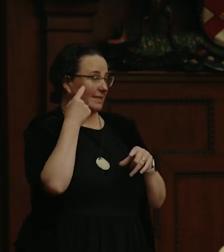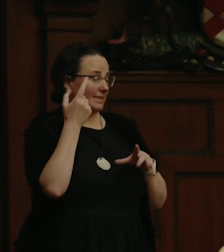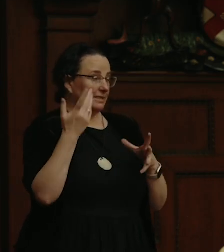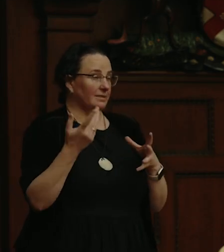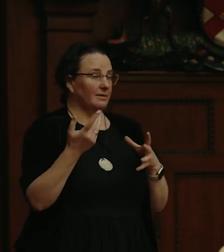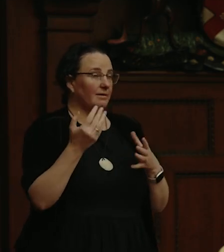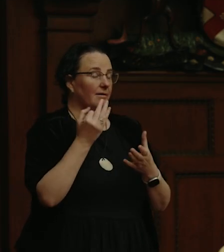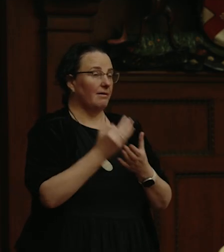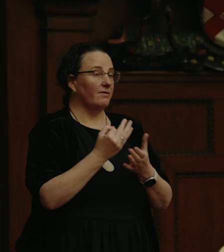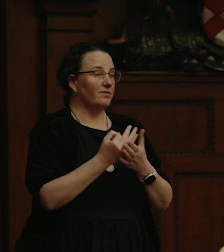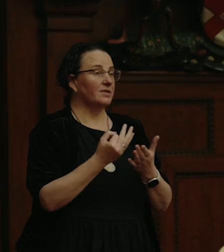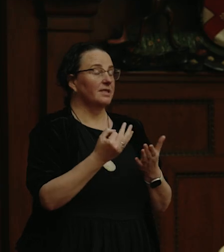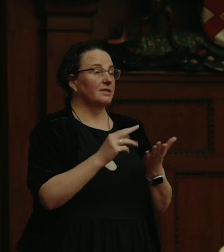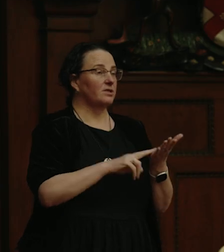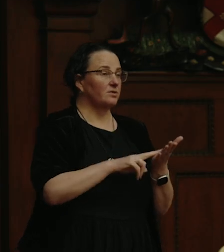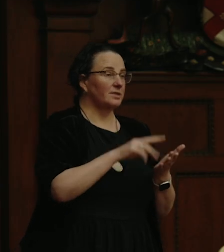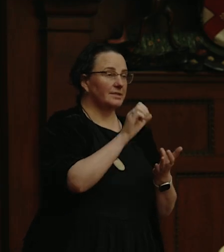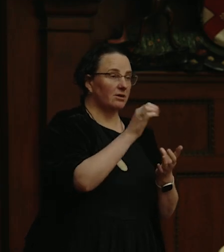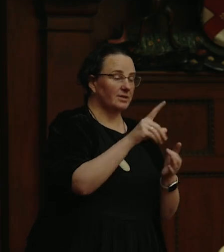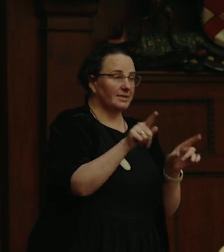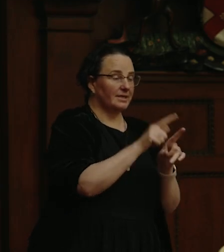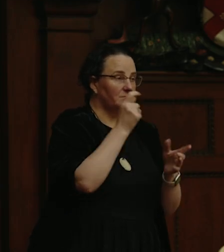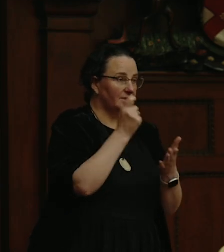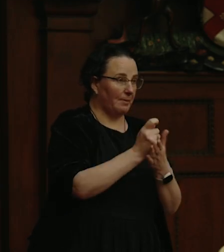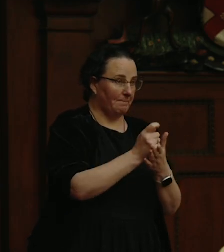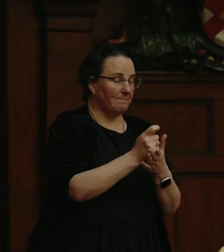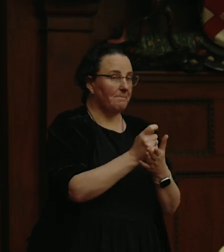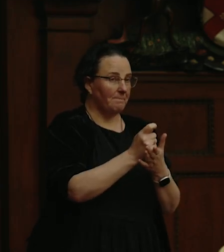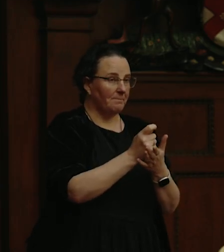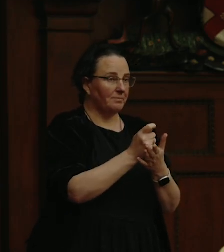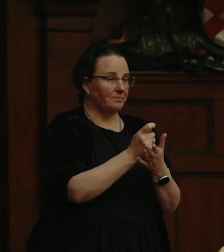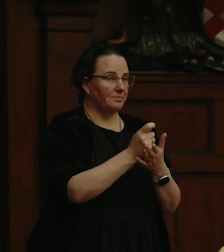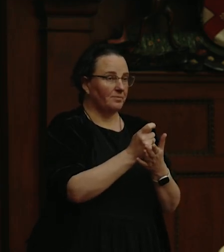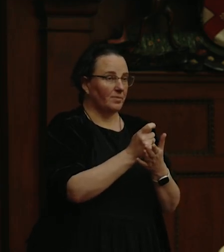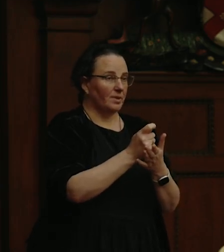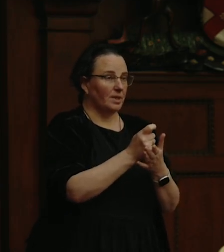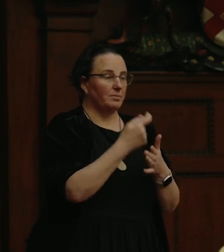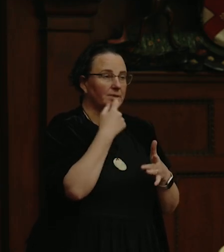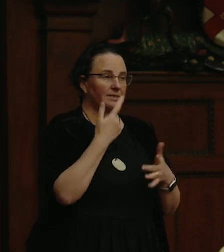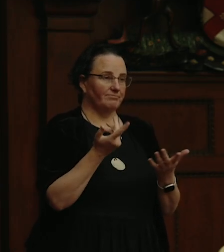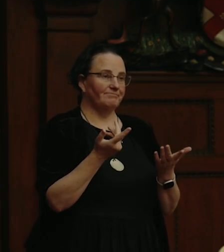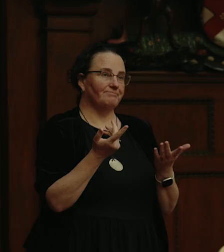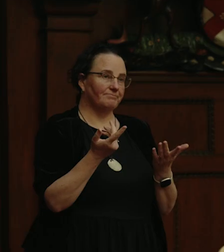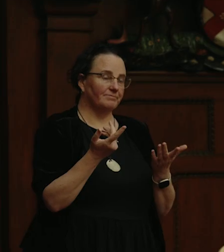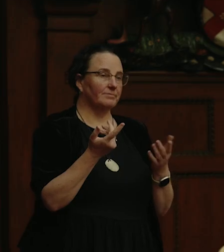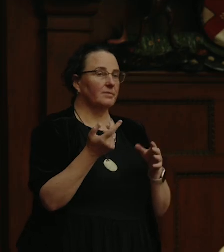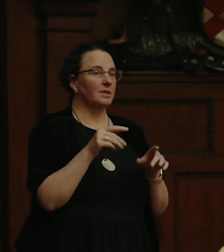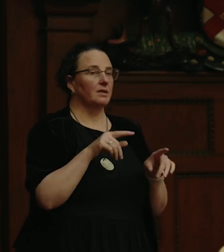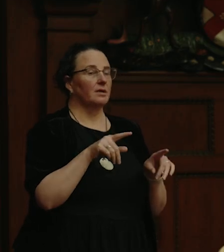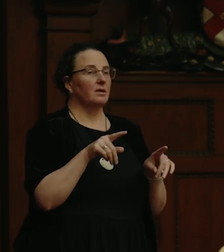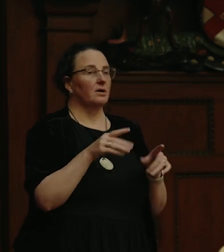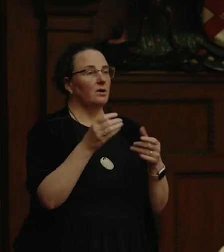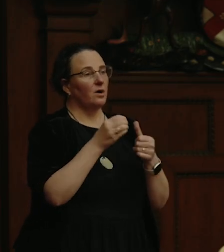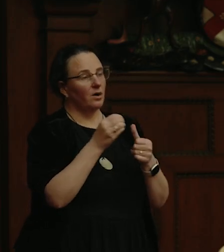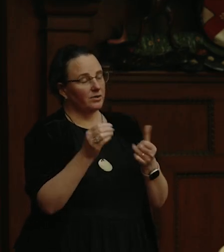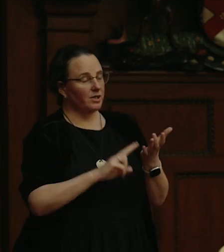are used at the same time and used to bridge, but it's a slow burner. Other